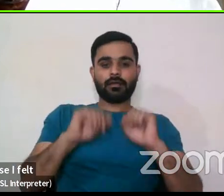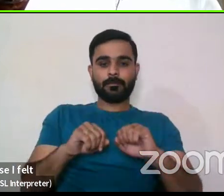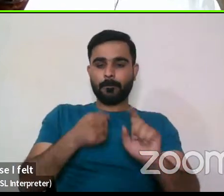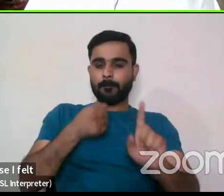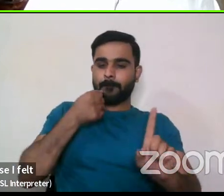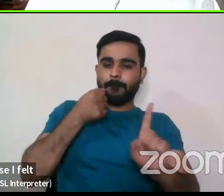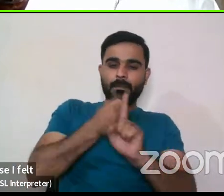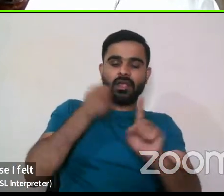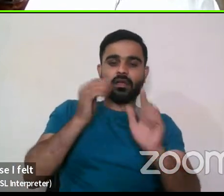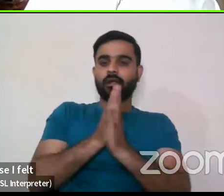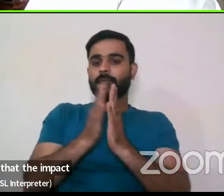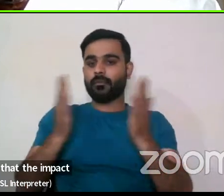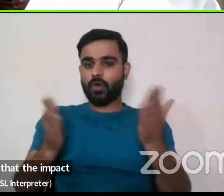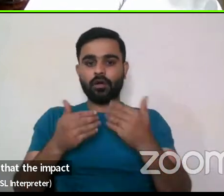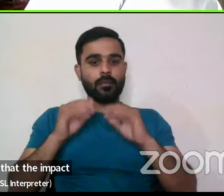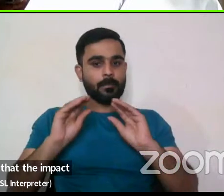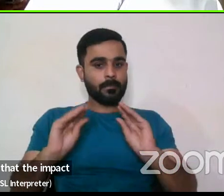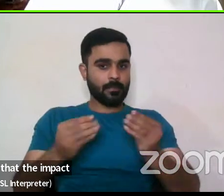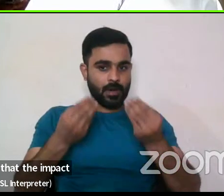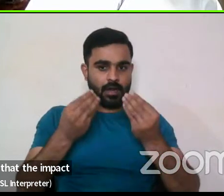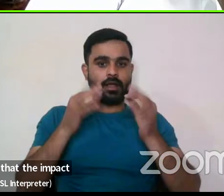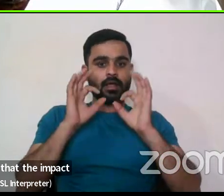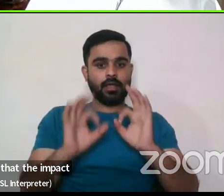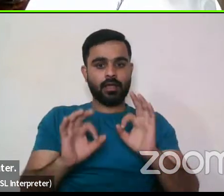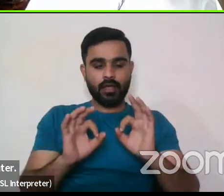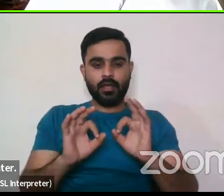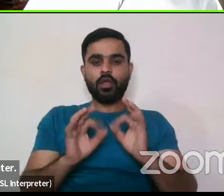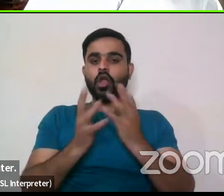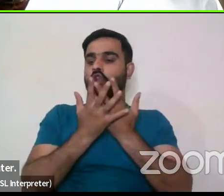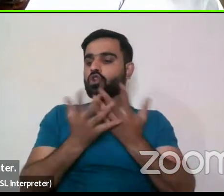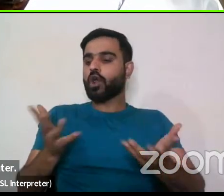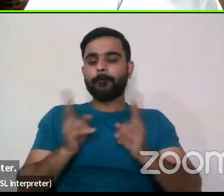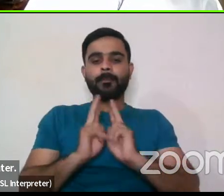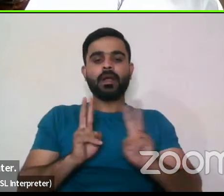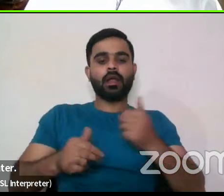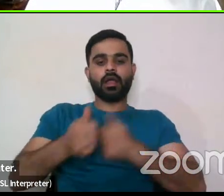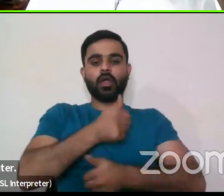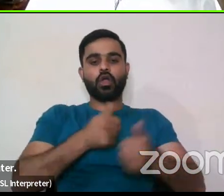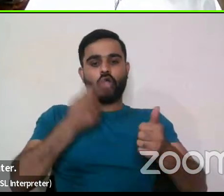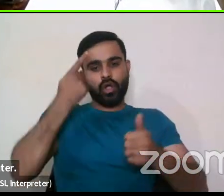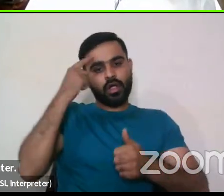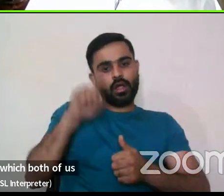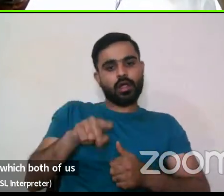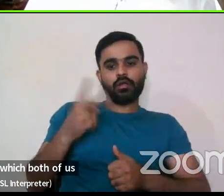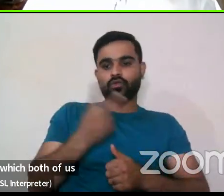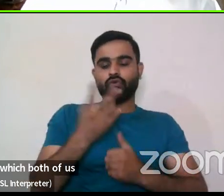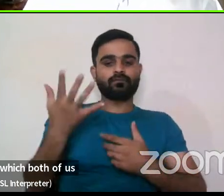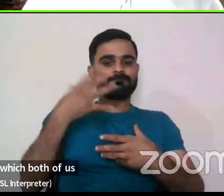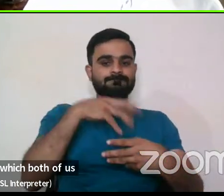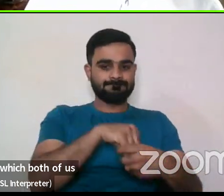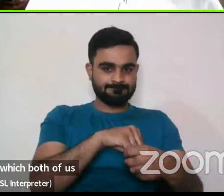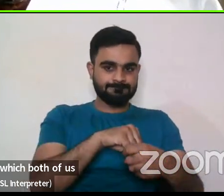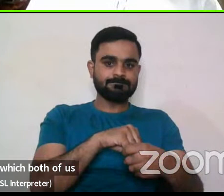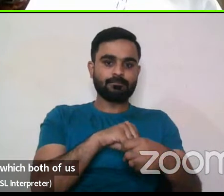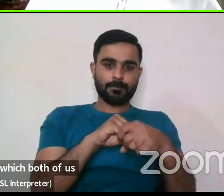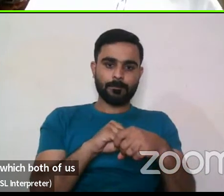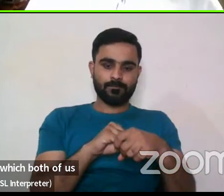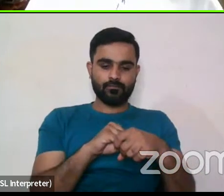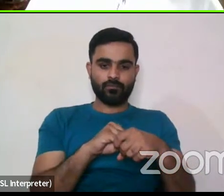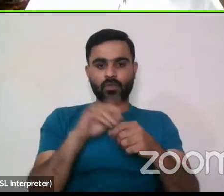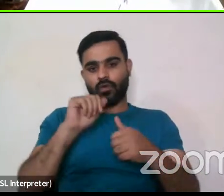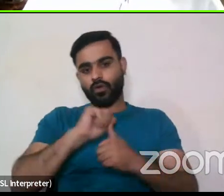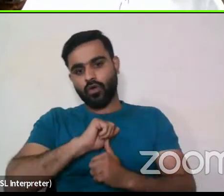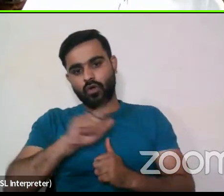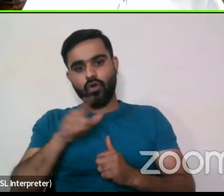of the book could be greater. I mean, at least in commercial context, which both of us are involved in, but maybe all of us